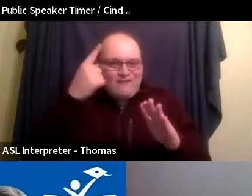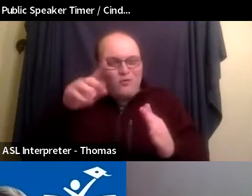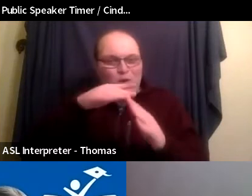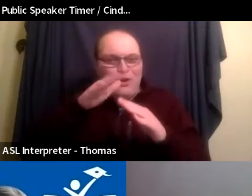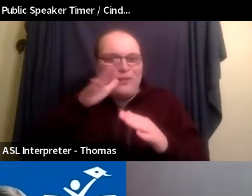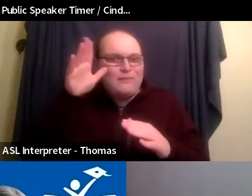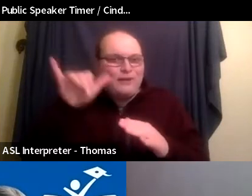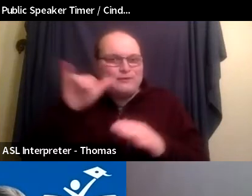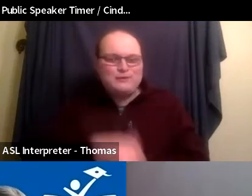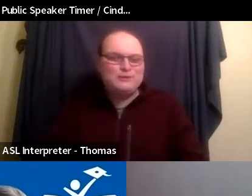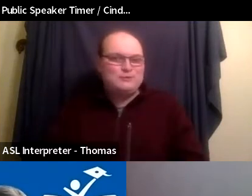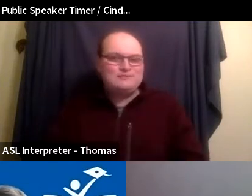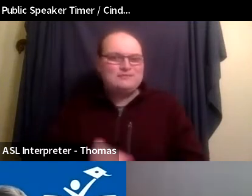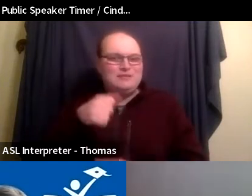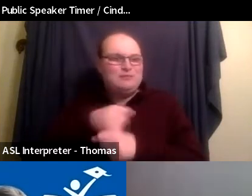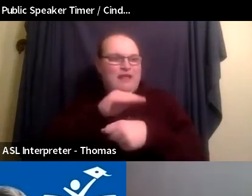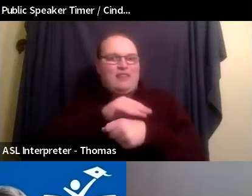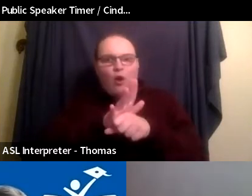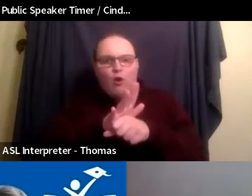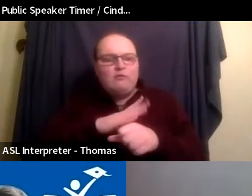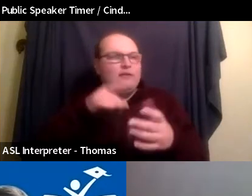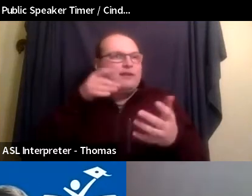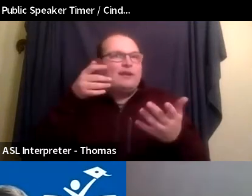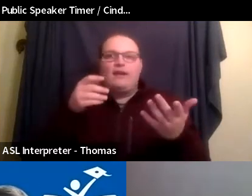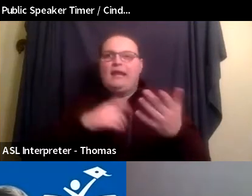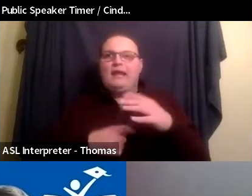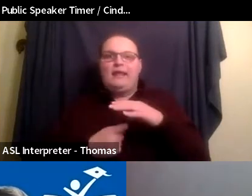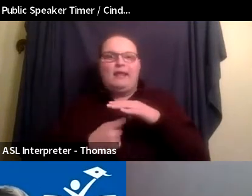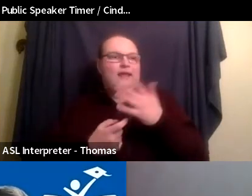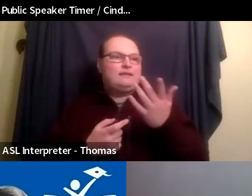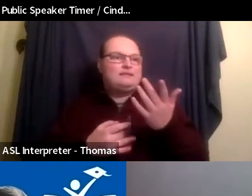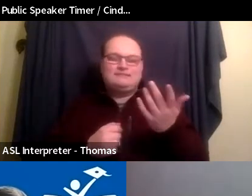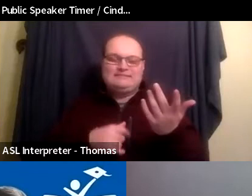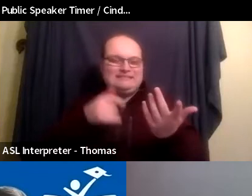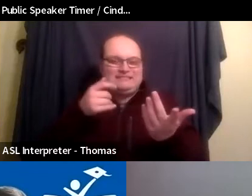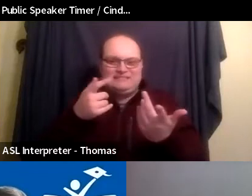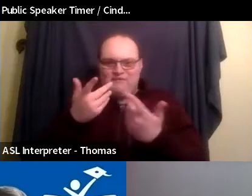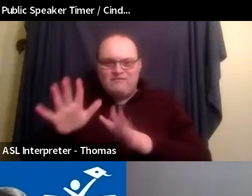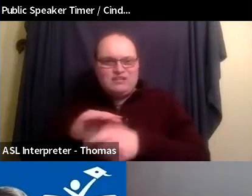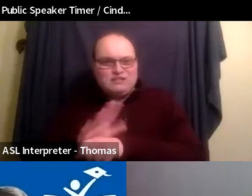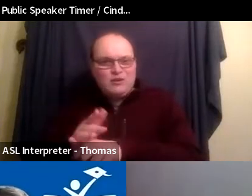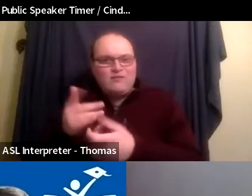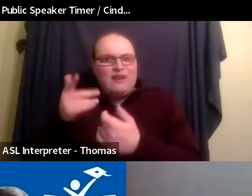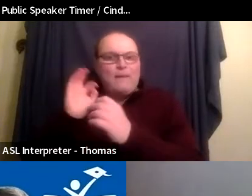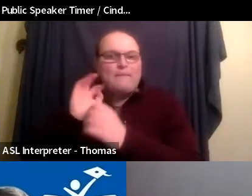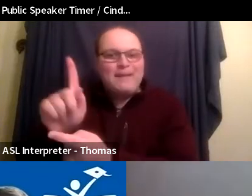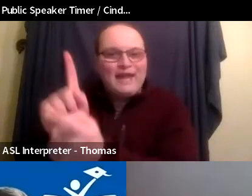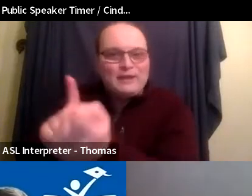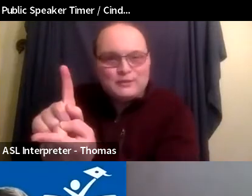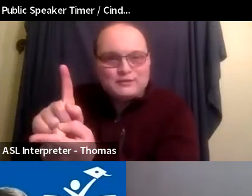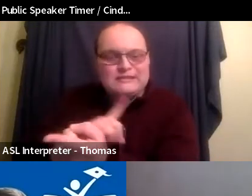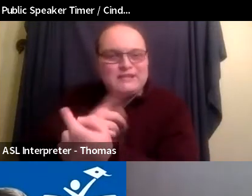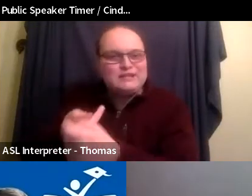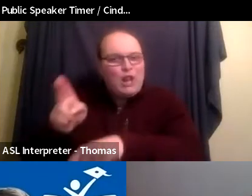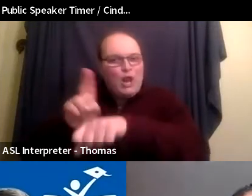is not easy with the pandemic and everything, we coming out of it, they were excited to go to school. And then all of a sudden